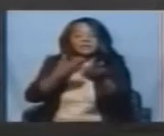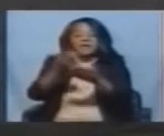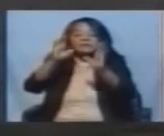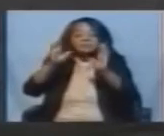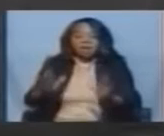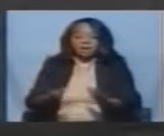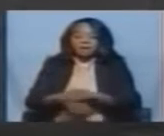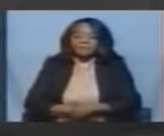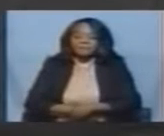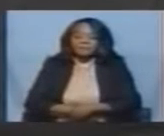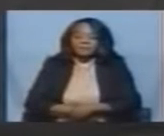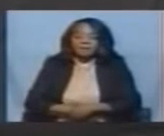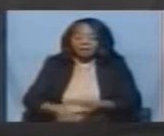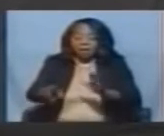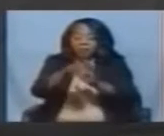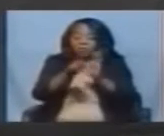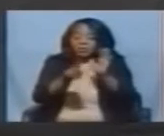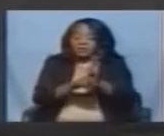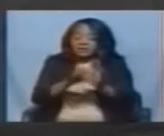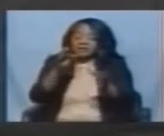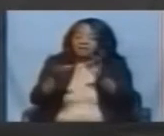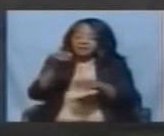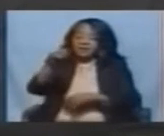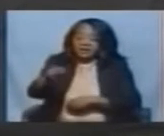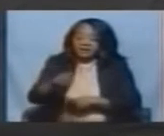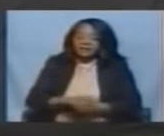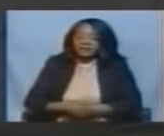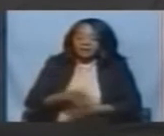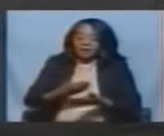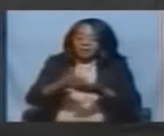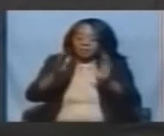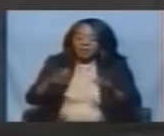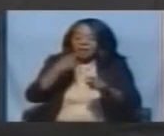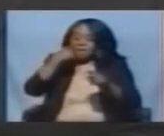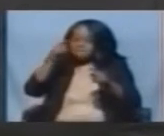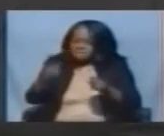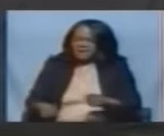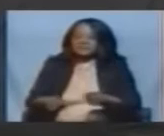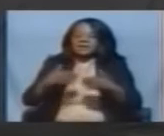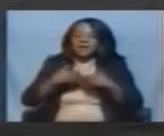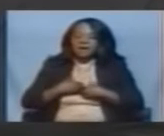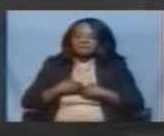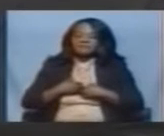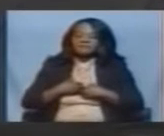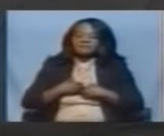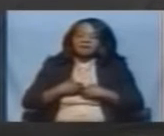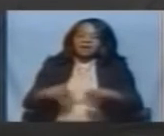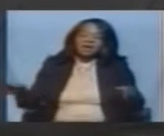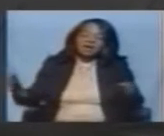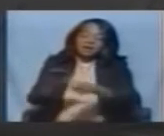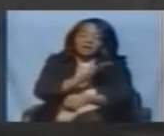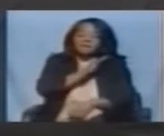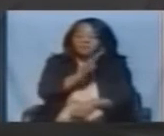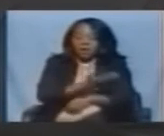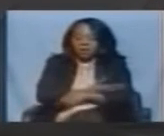to police this entire supply chain, the buyer must be sufficiently, must have enough power